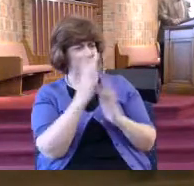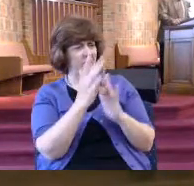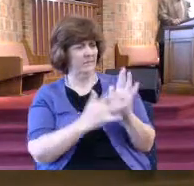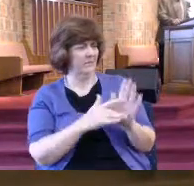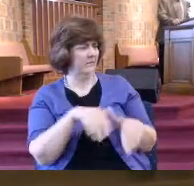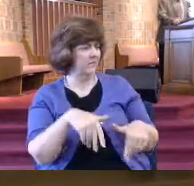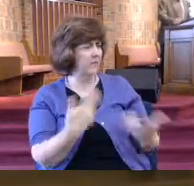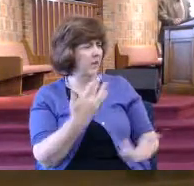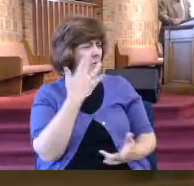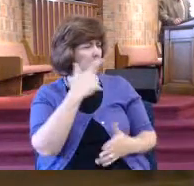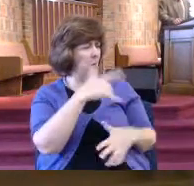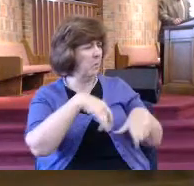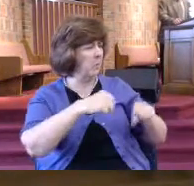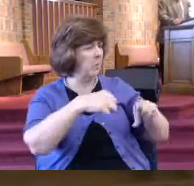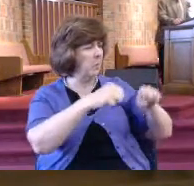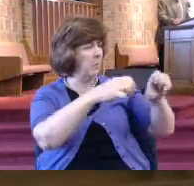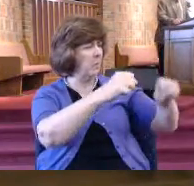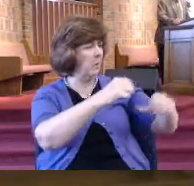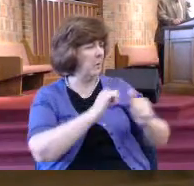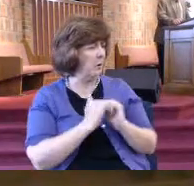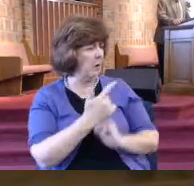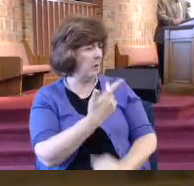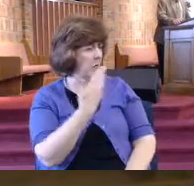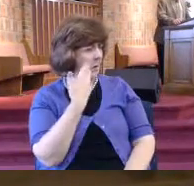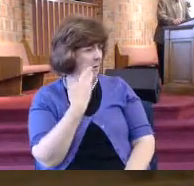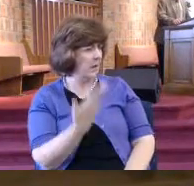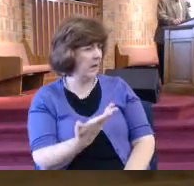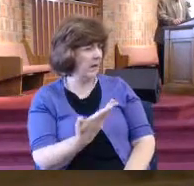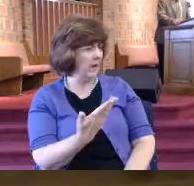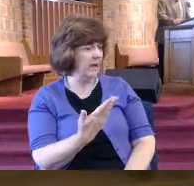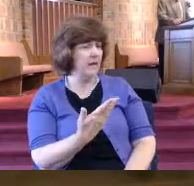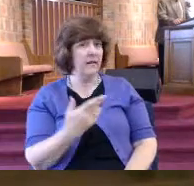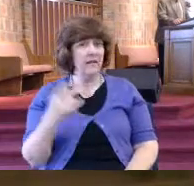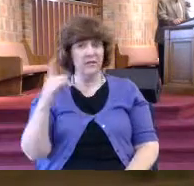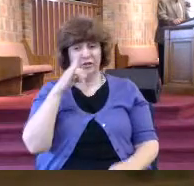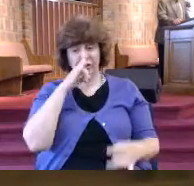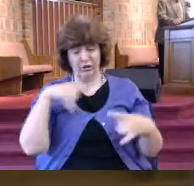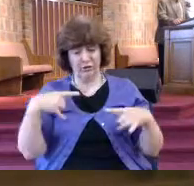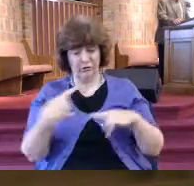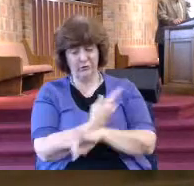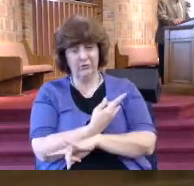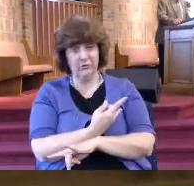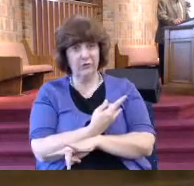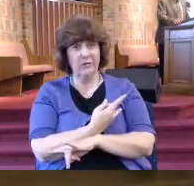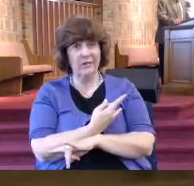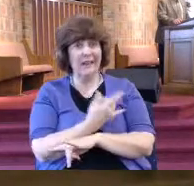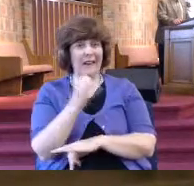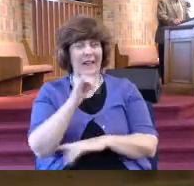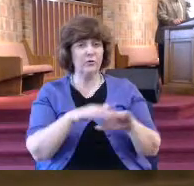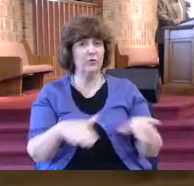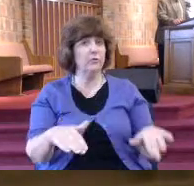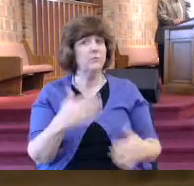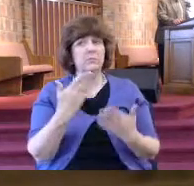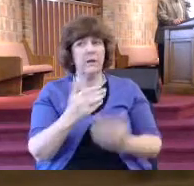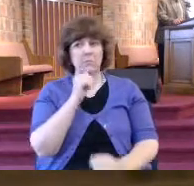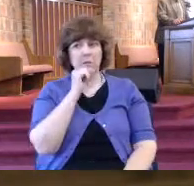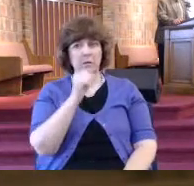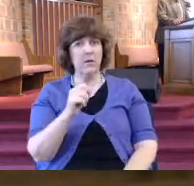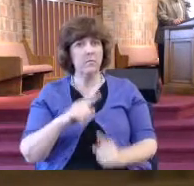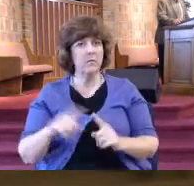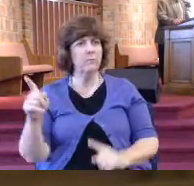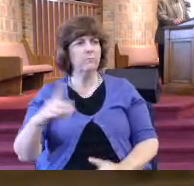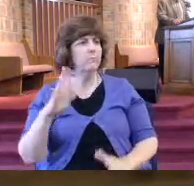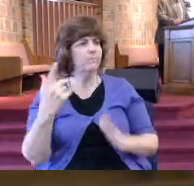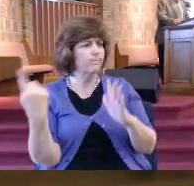this? It may not be with the same kind of sarcastic phrases that the kids used, but they wanted